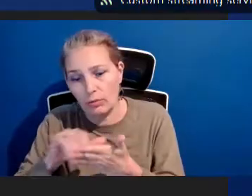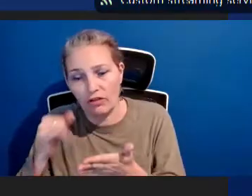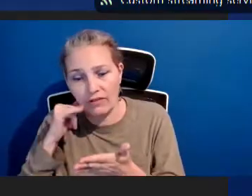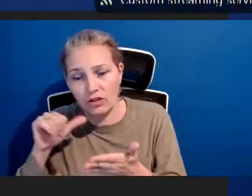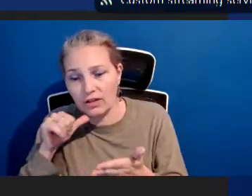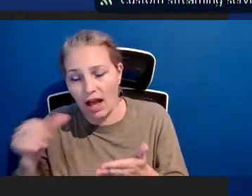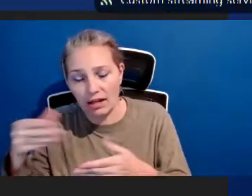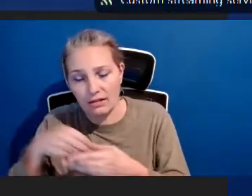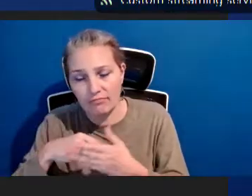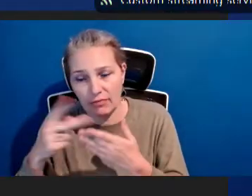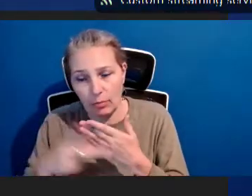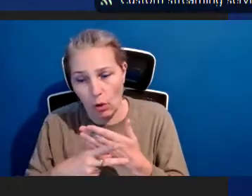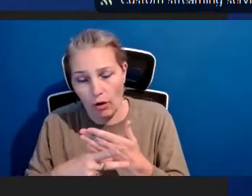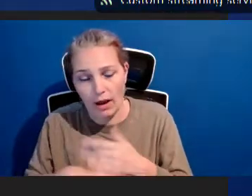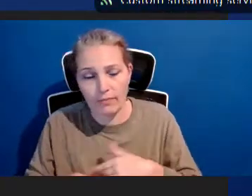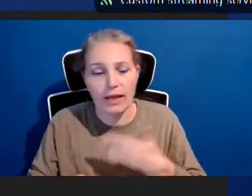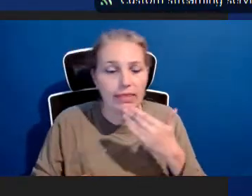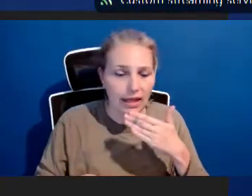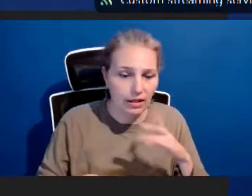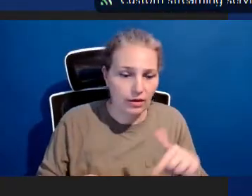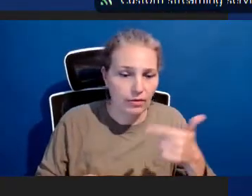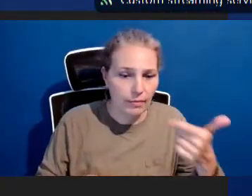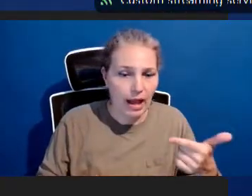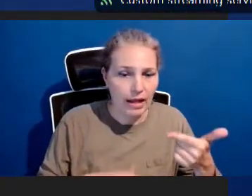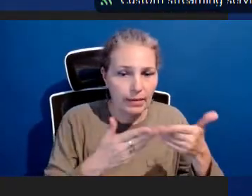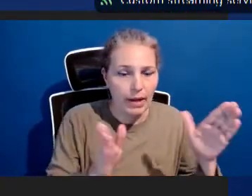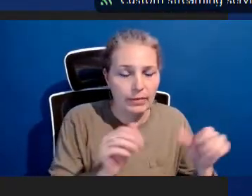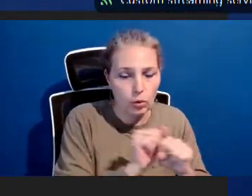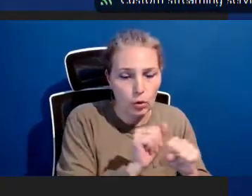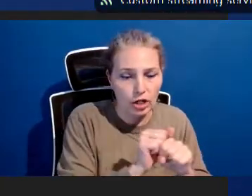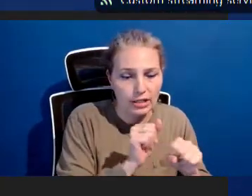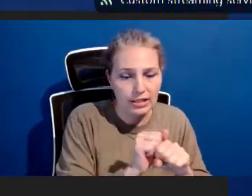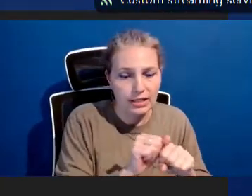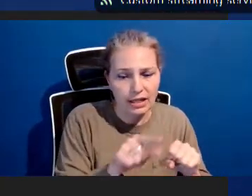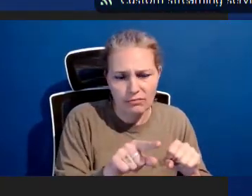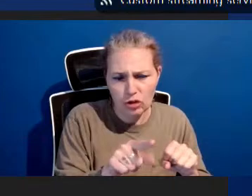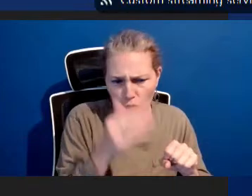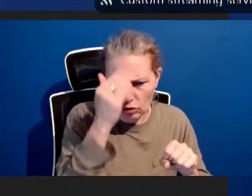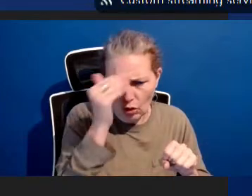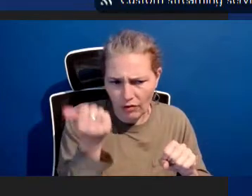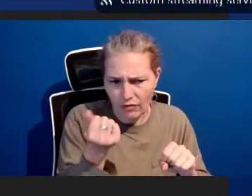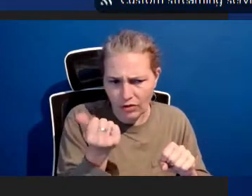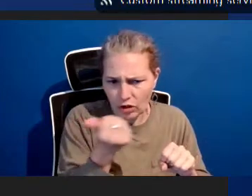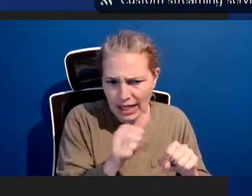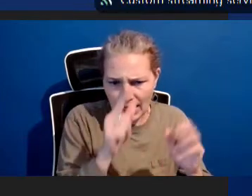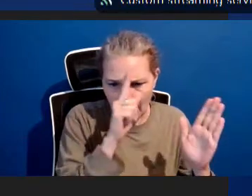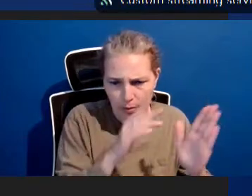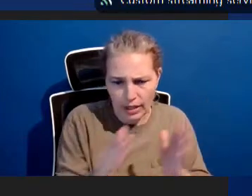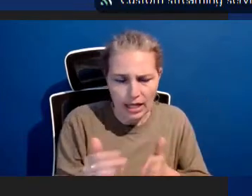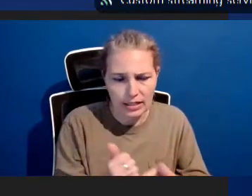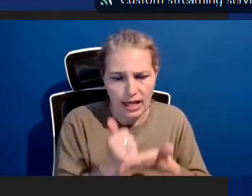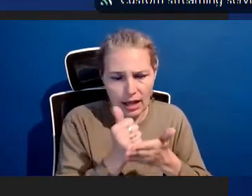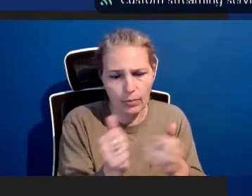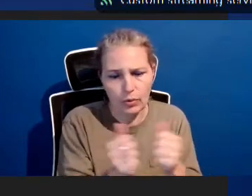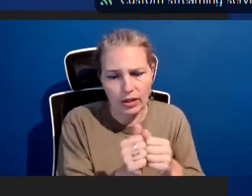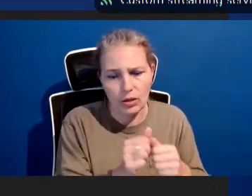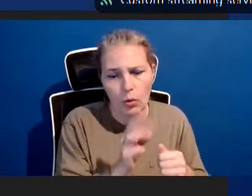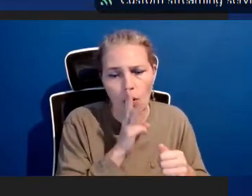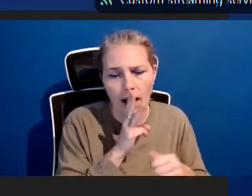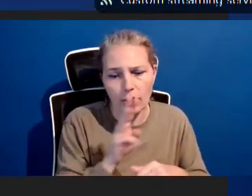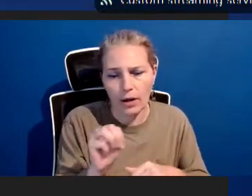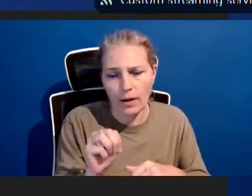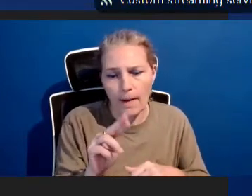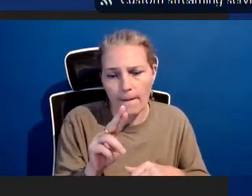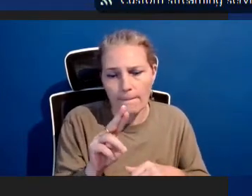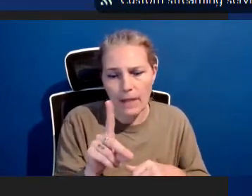Thank you. And turning back to Public Works, do you know if there has been any plan to assist with the water, mud, and land flow from